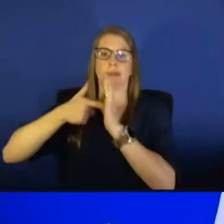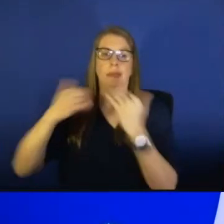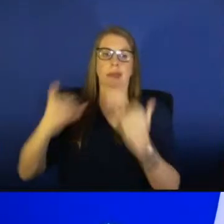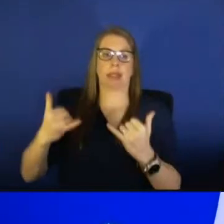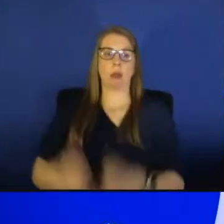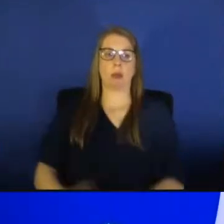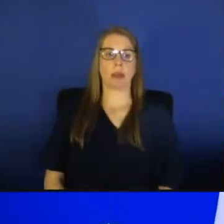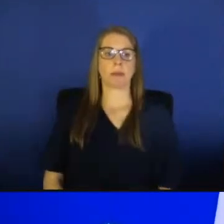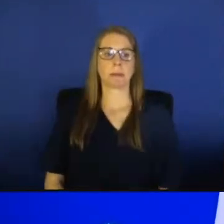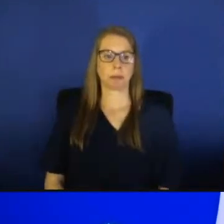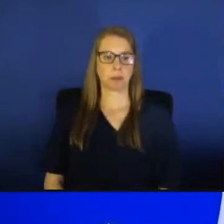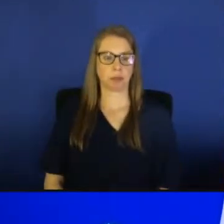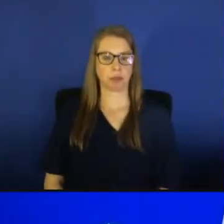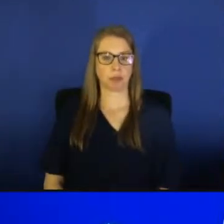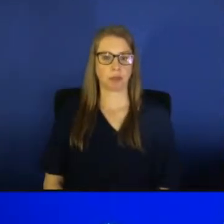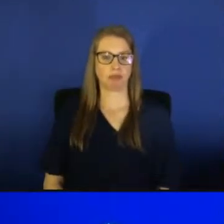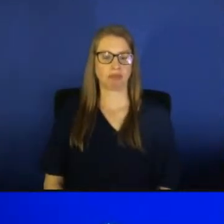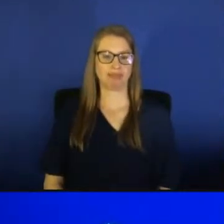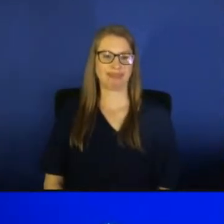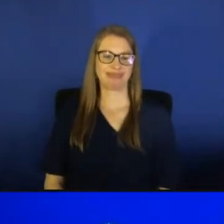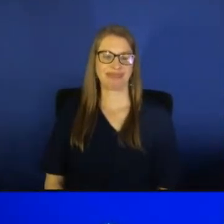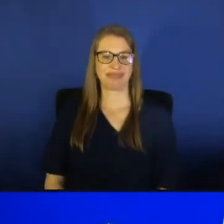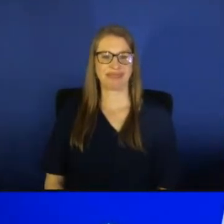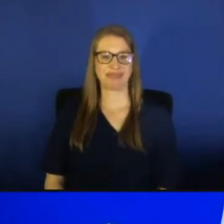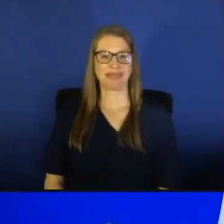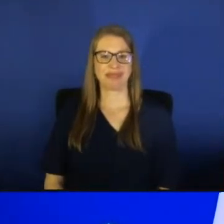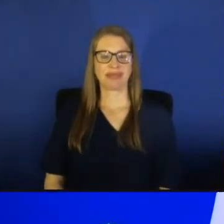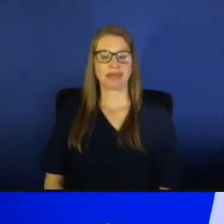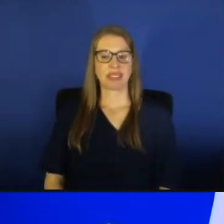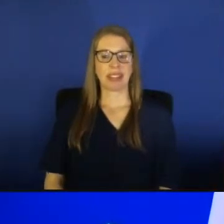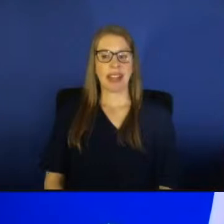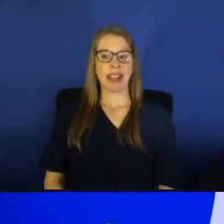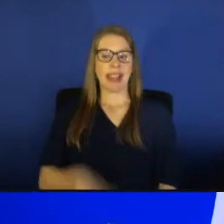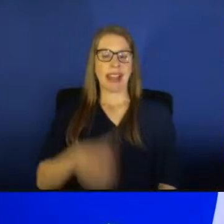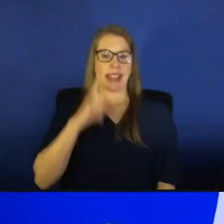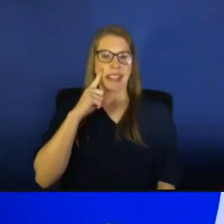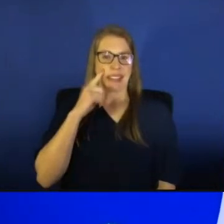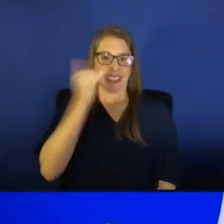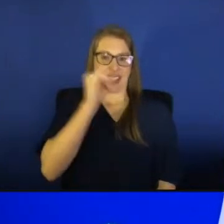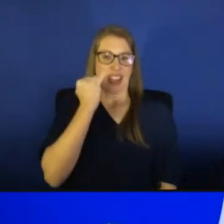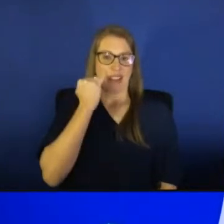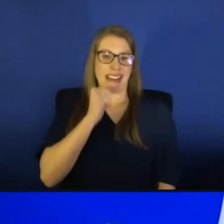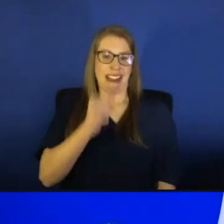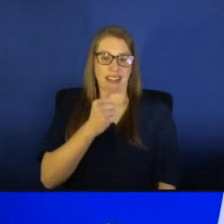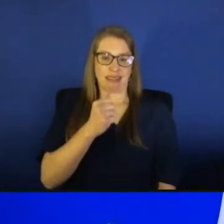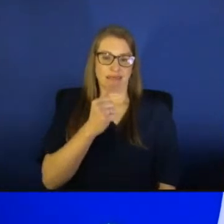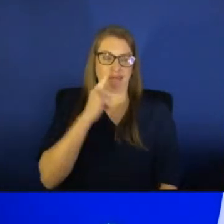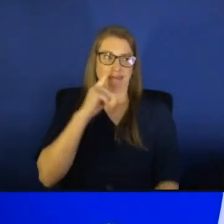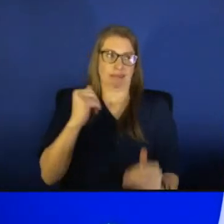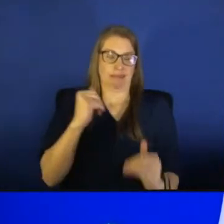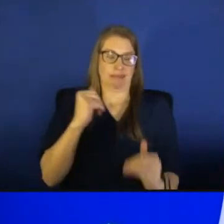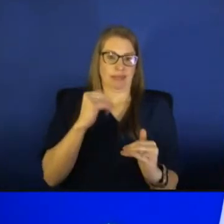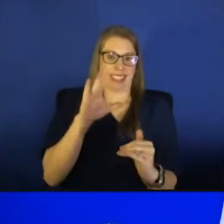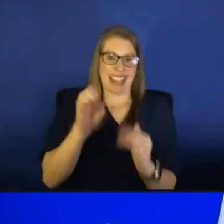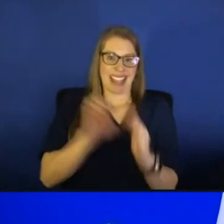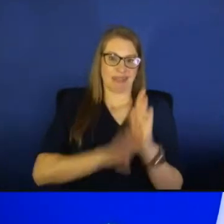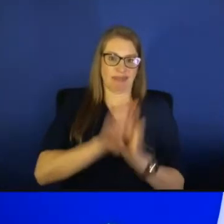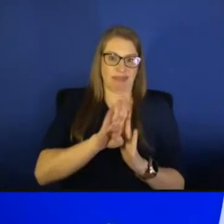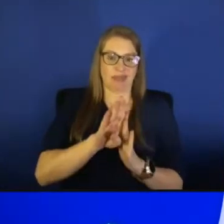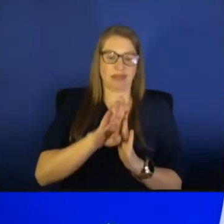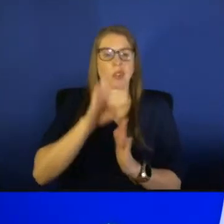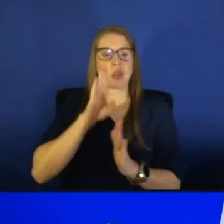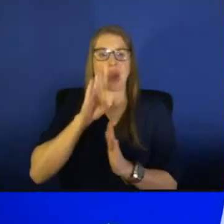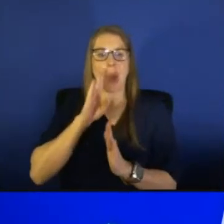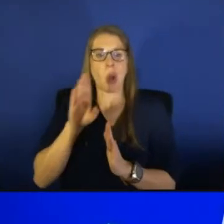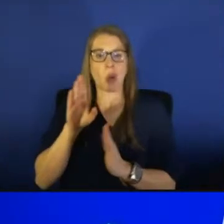be naive not to expect another case surge. We know the virus is still out there in some low level or even